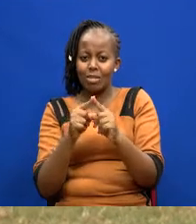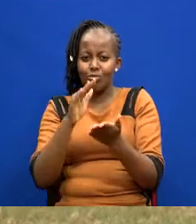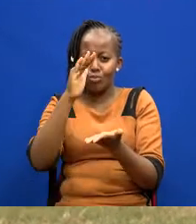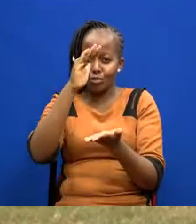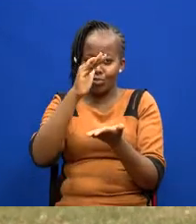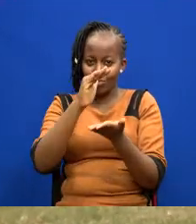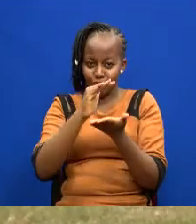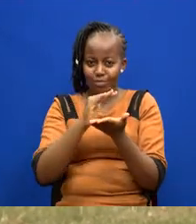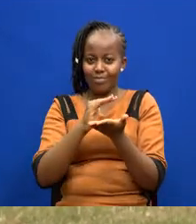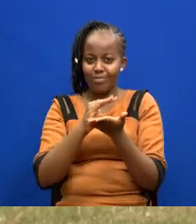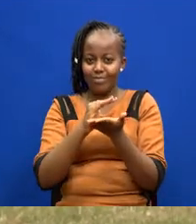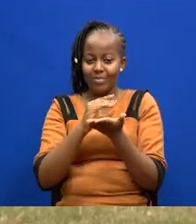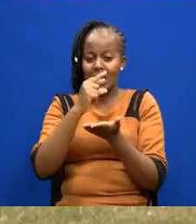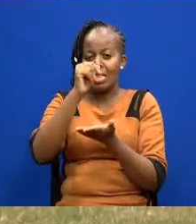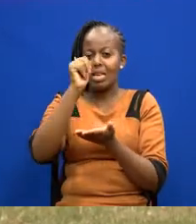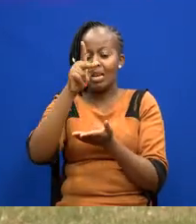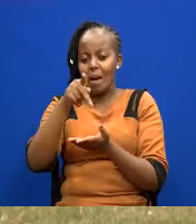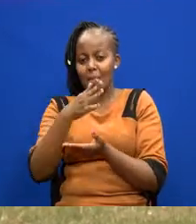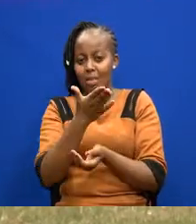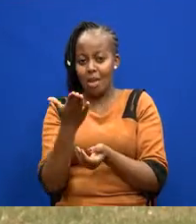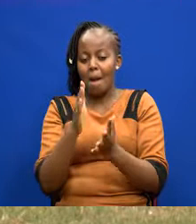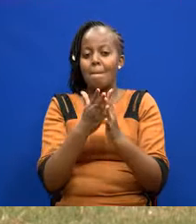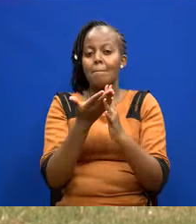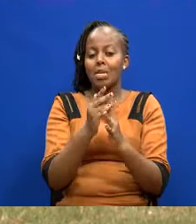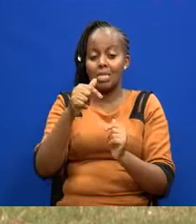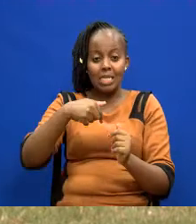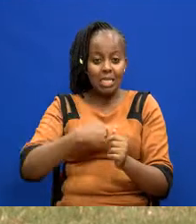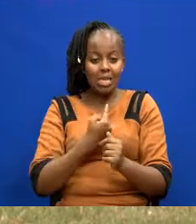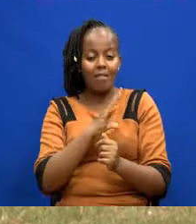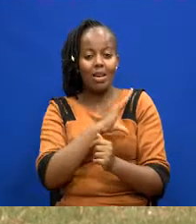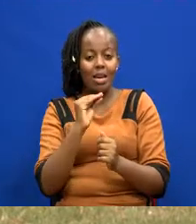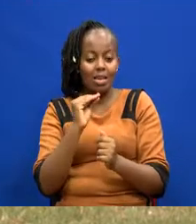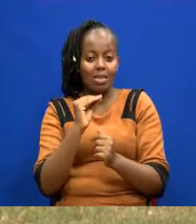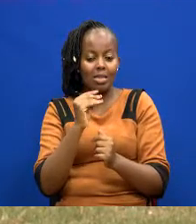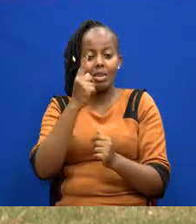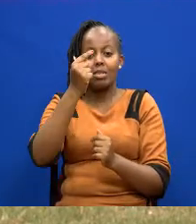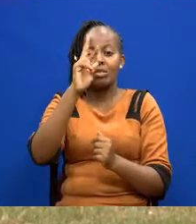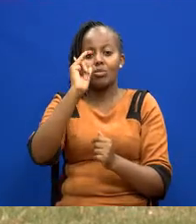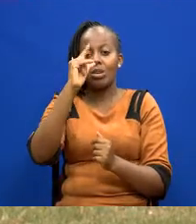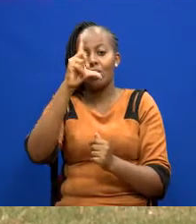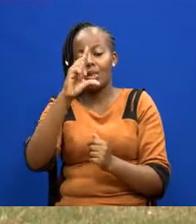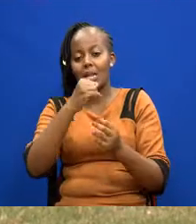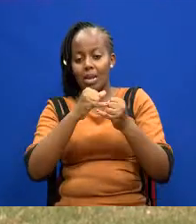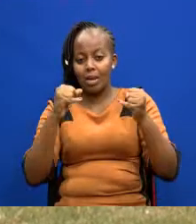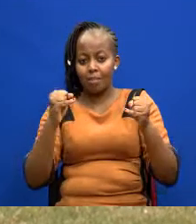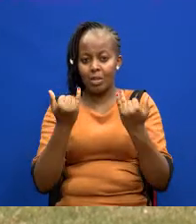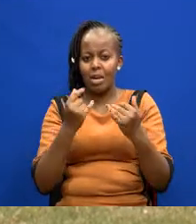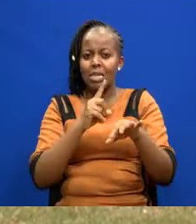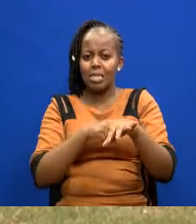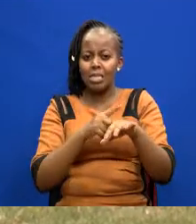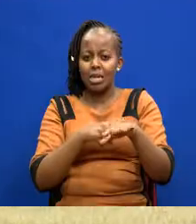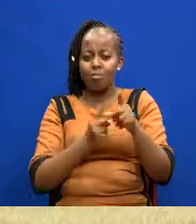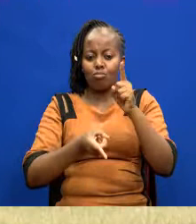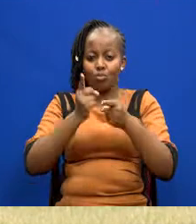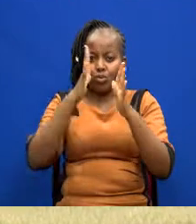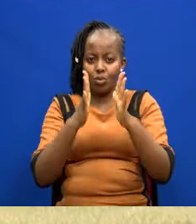reduce the gap between yourself and the try line. The more